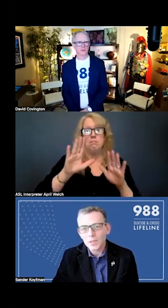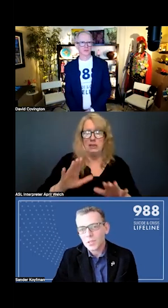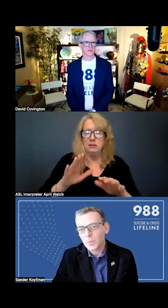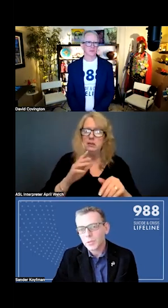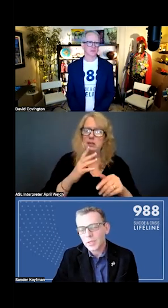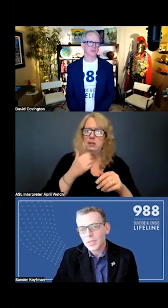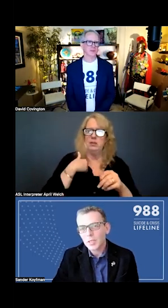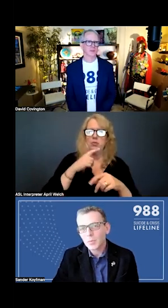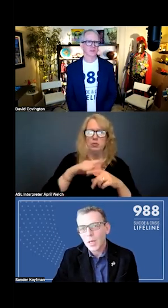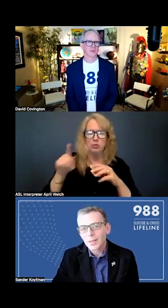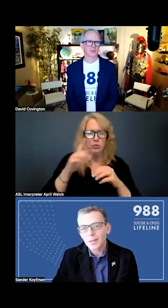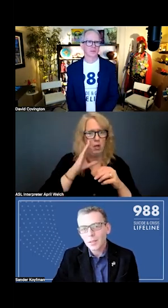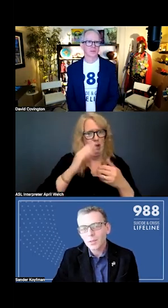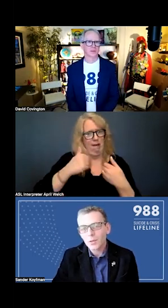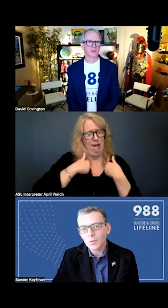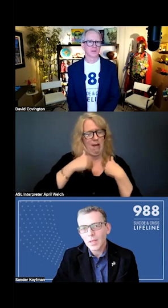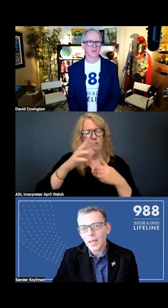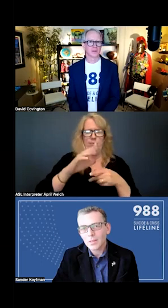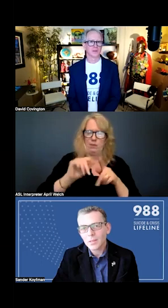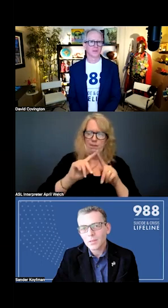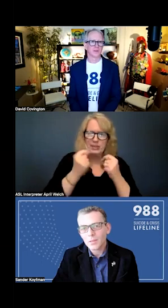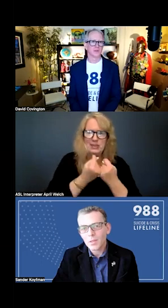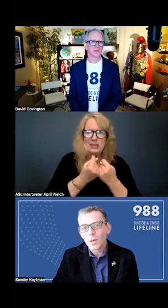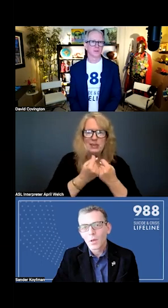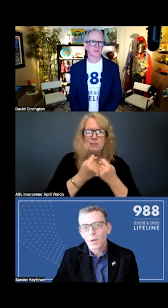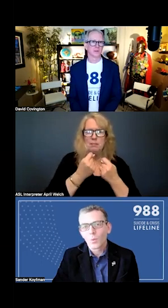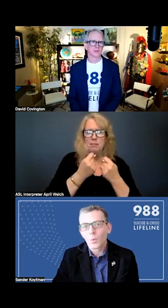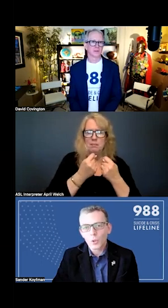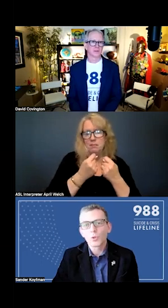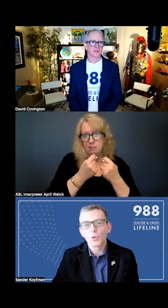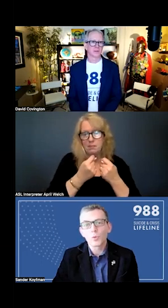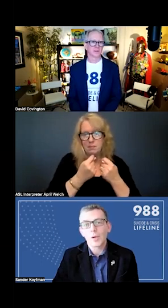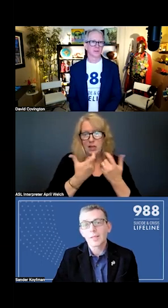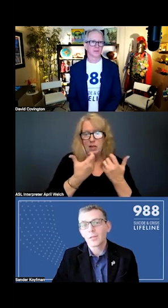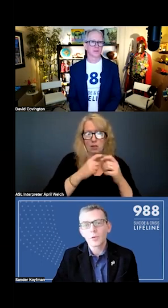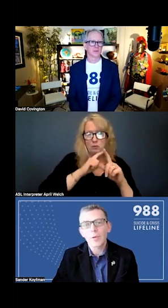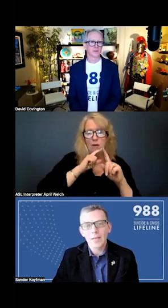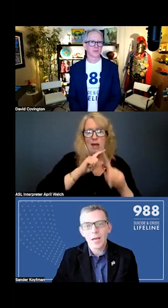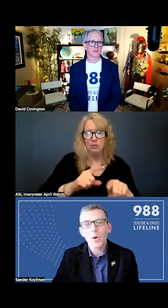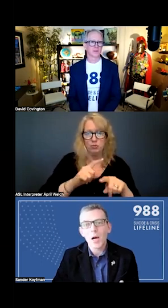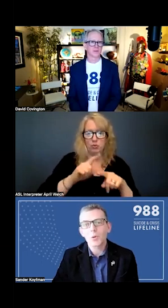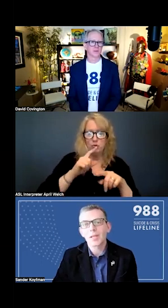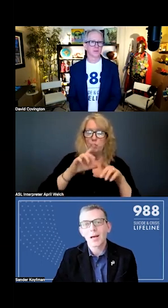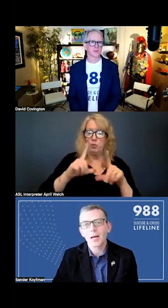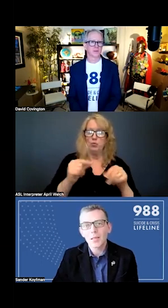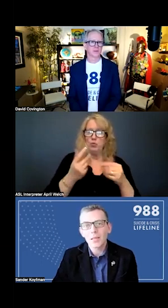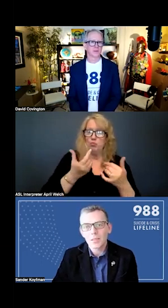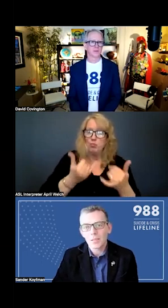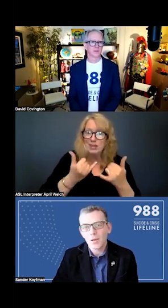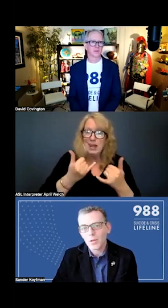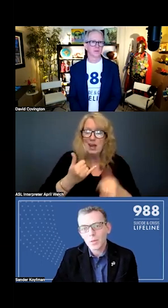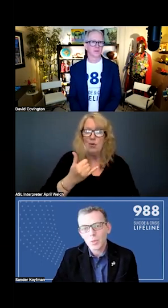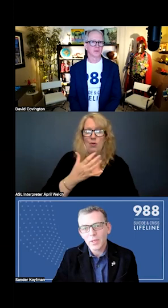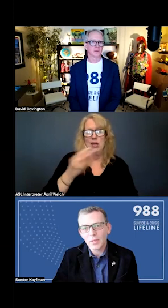an interdisciplinary team that not only answers what to do right here, right now, how can I, as